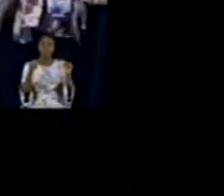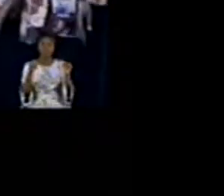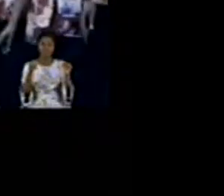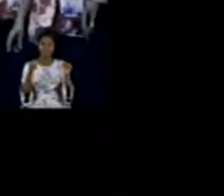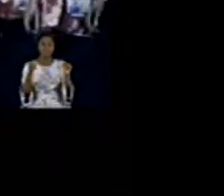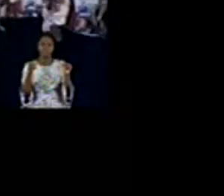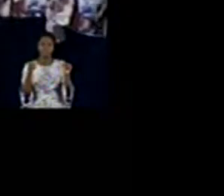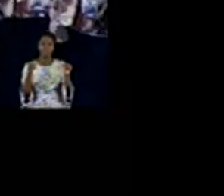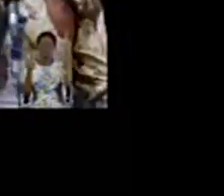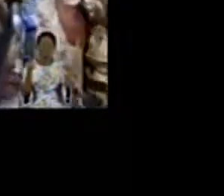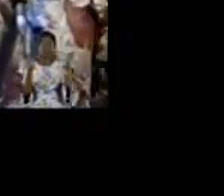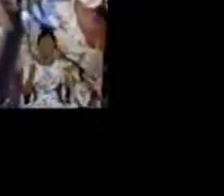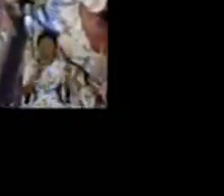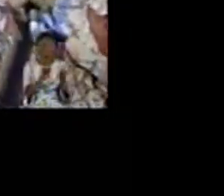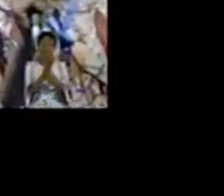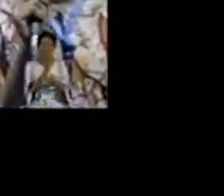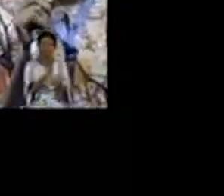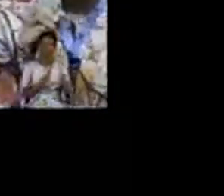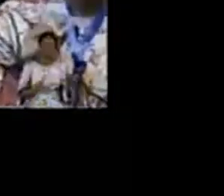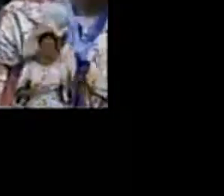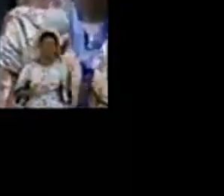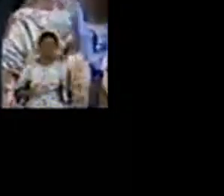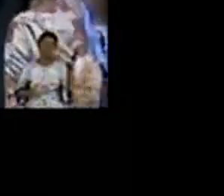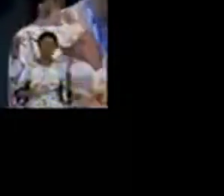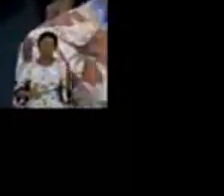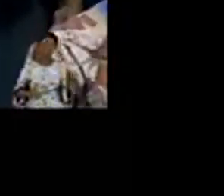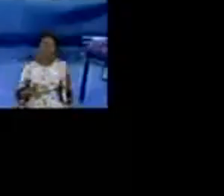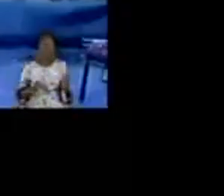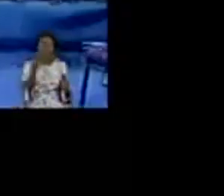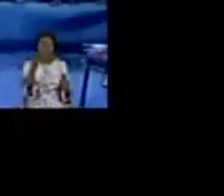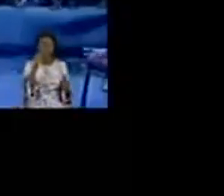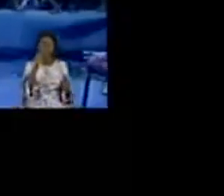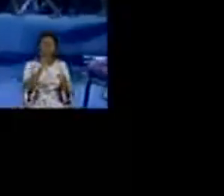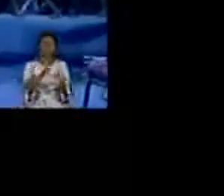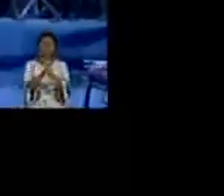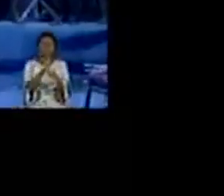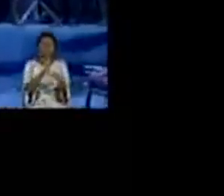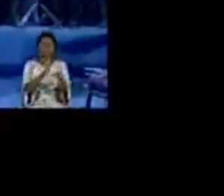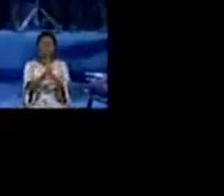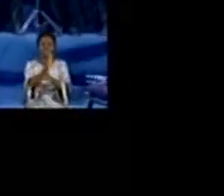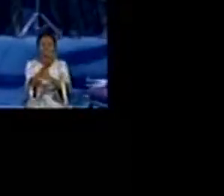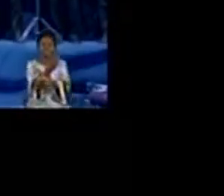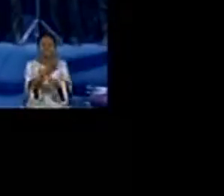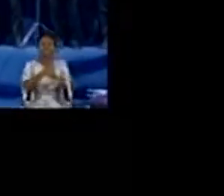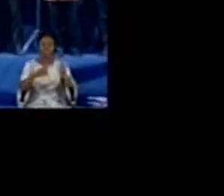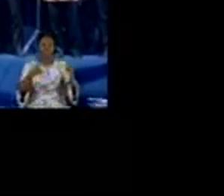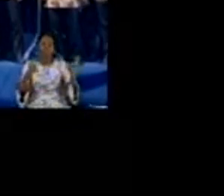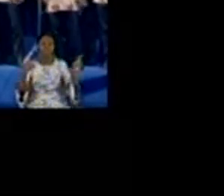Yeah.